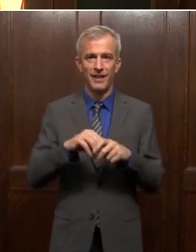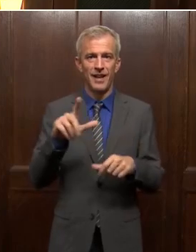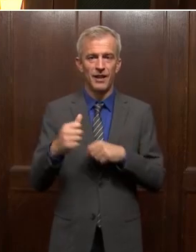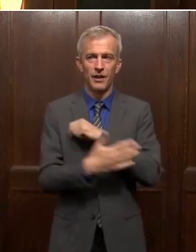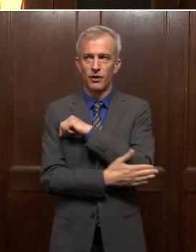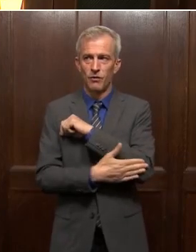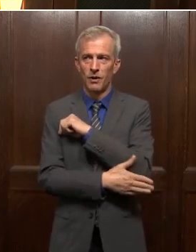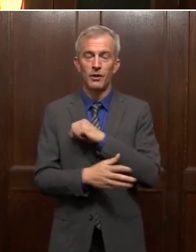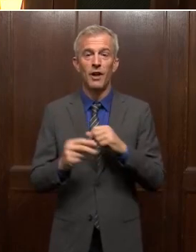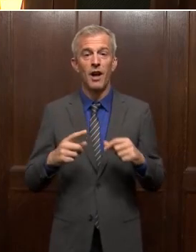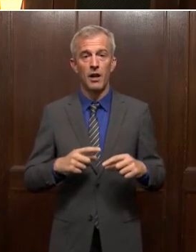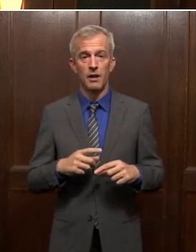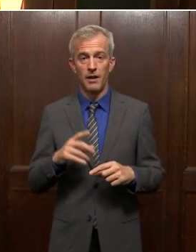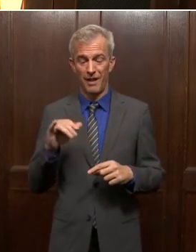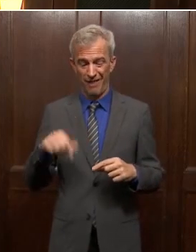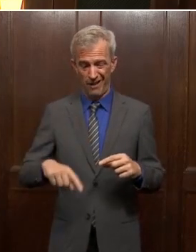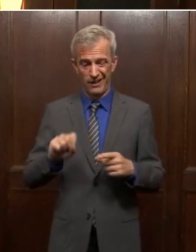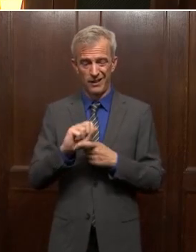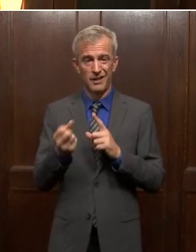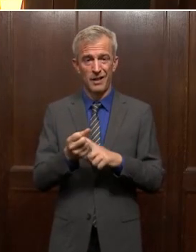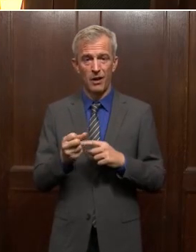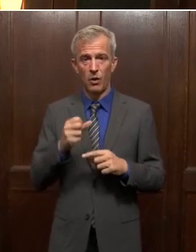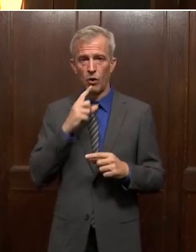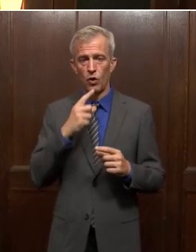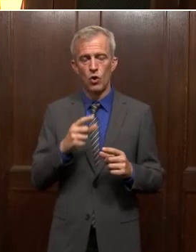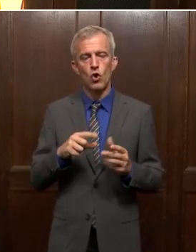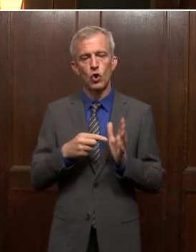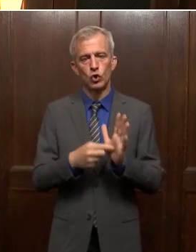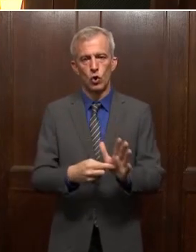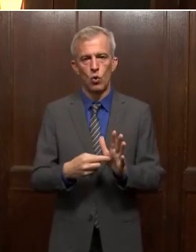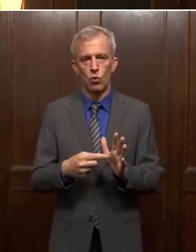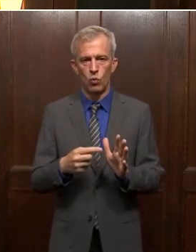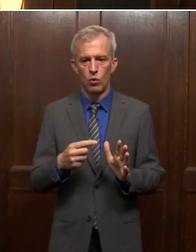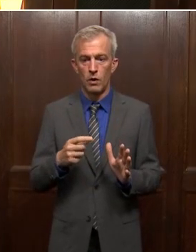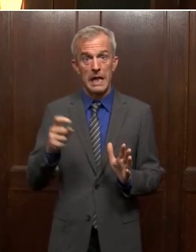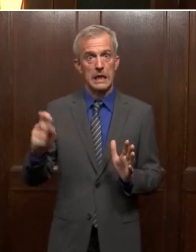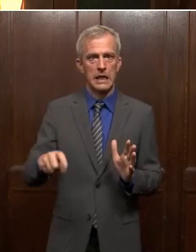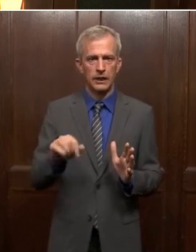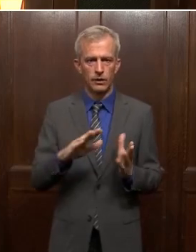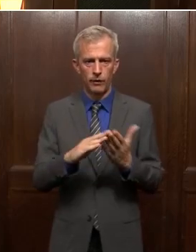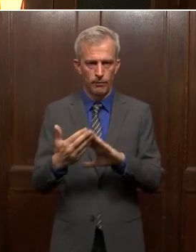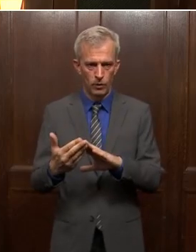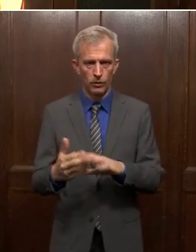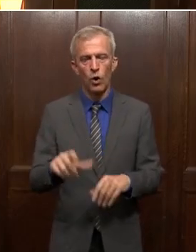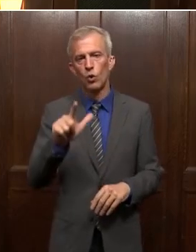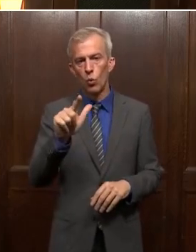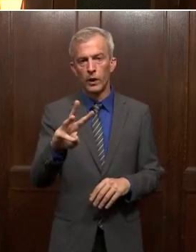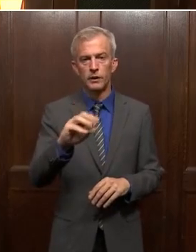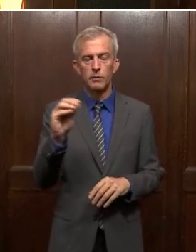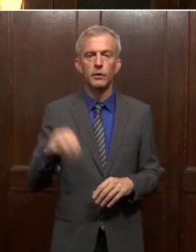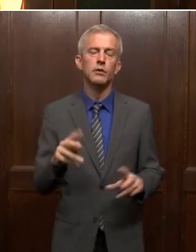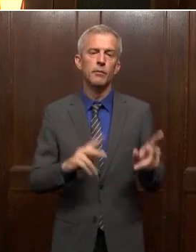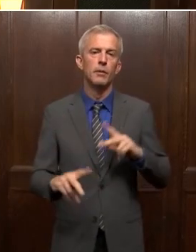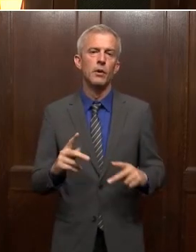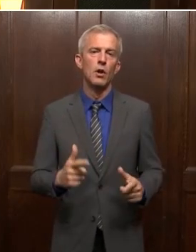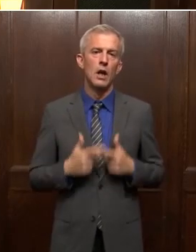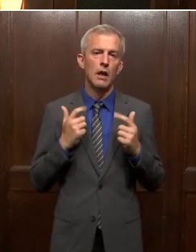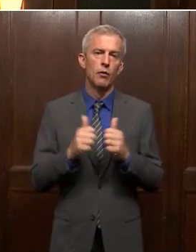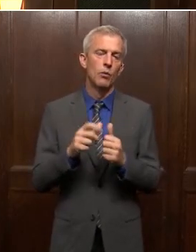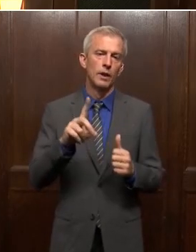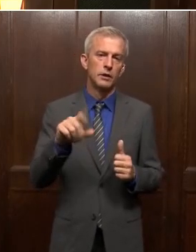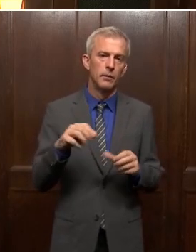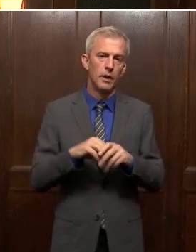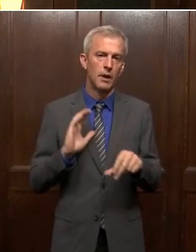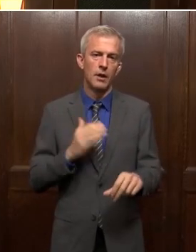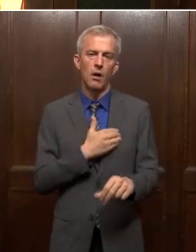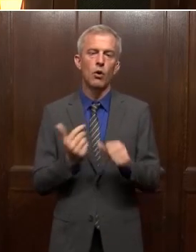crisis has shined a bright light on the significant needs of this community. 26% of folks living with disabilities in our